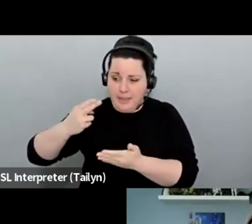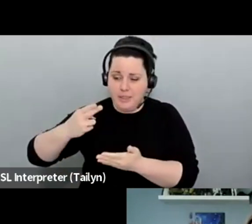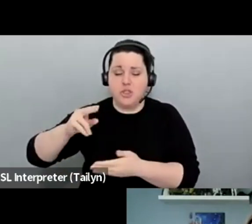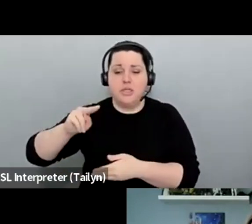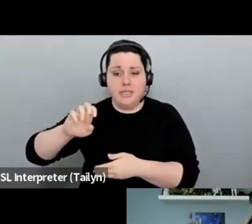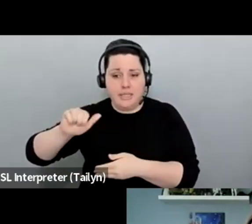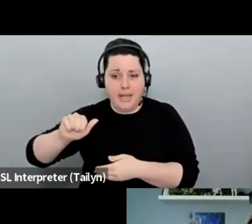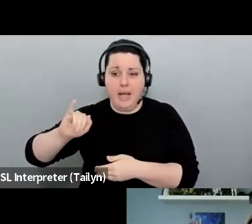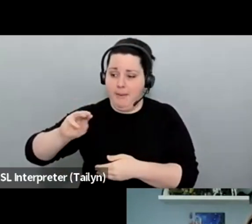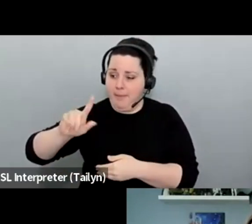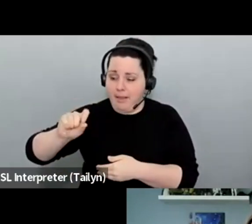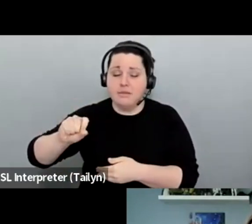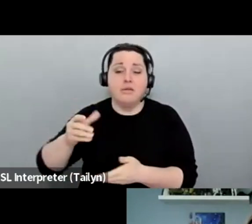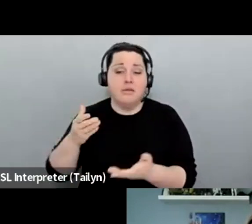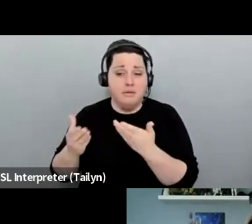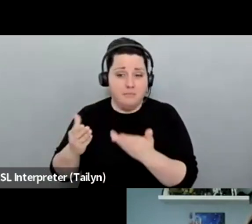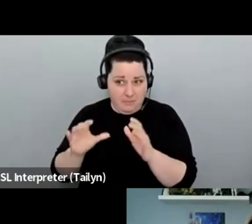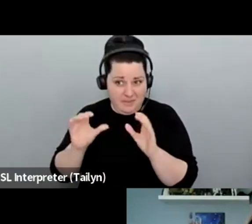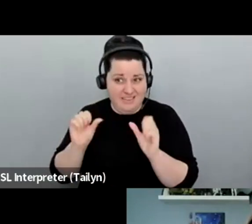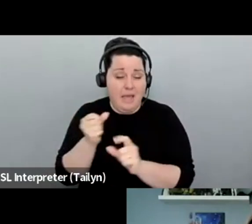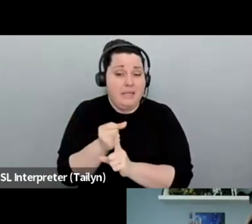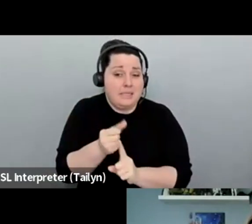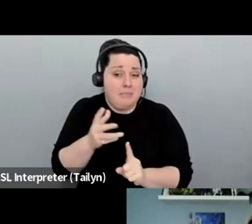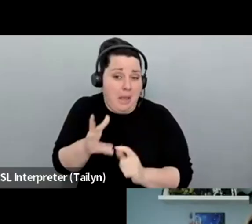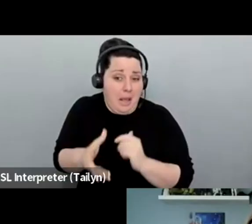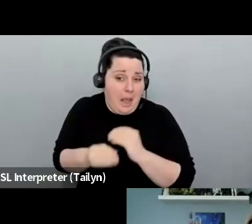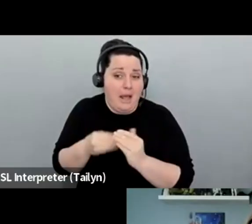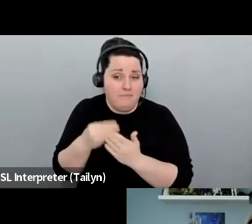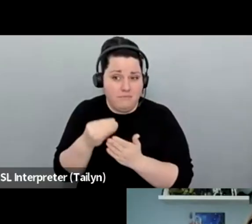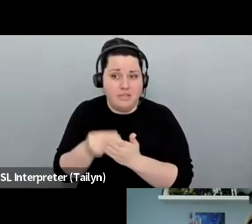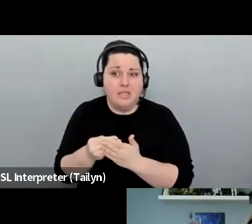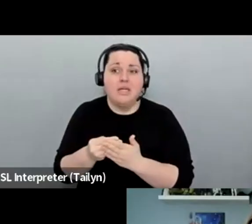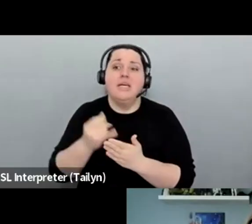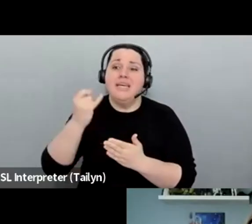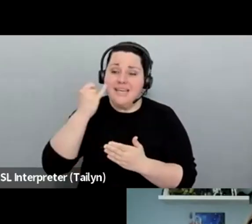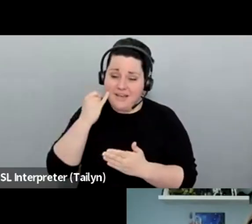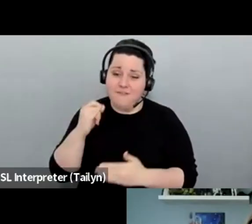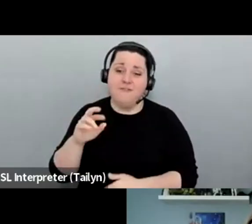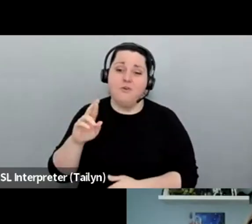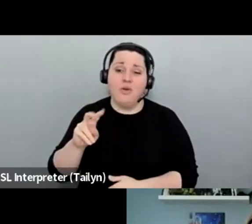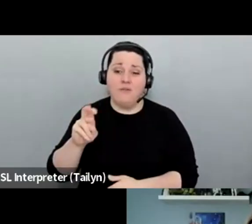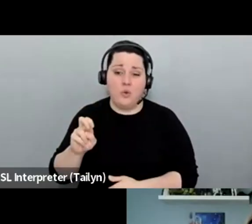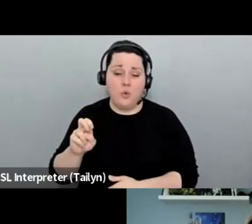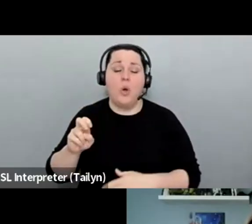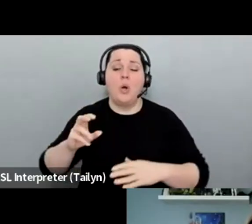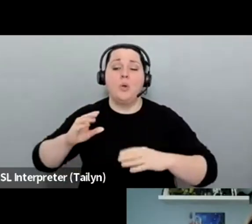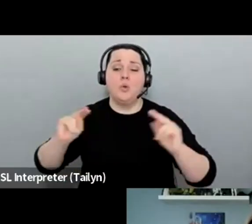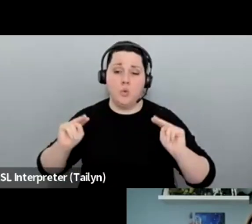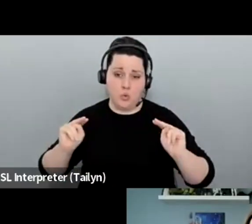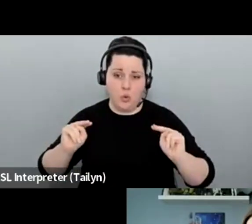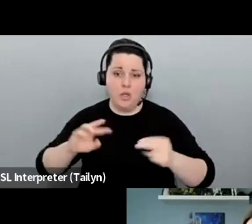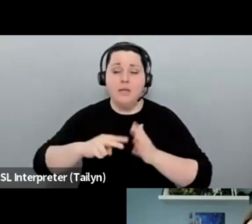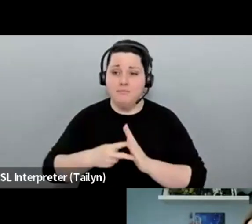NEA, and IMLS, and maybe even expand that funding as long as it is revenue neutral, meaning that's